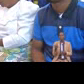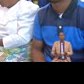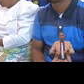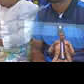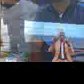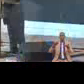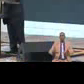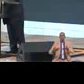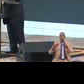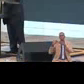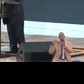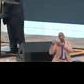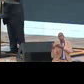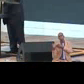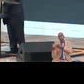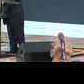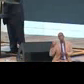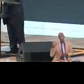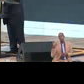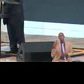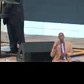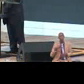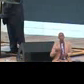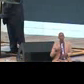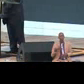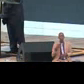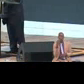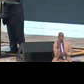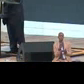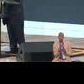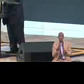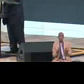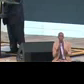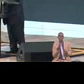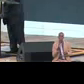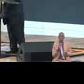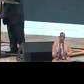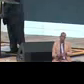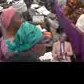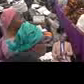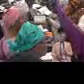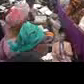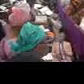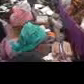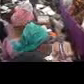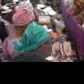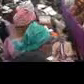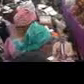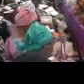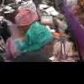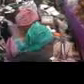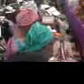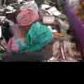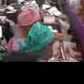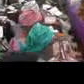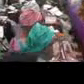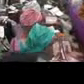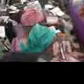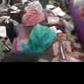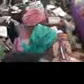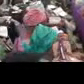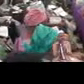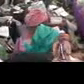Anybody on your shoulder, have you ever noticed there are some people, they're walking about, it's like there's a load